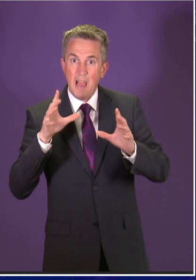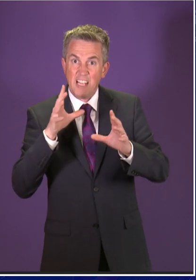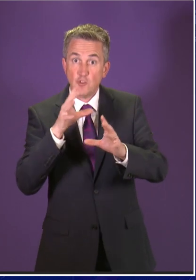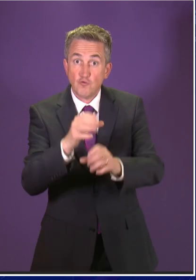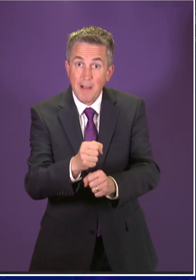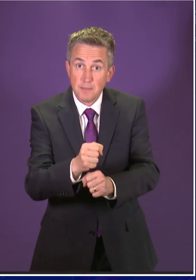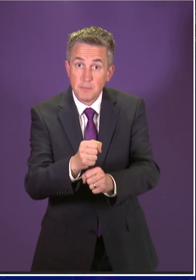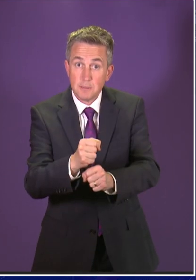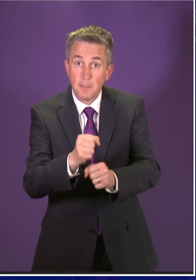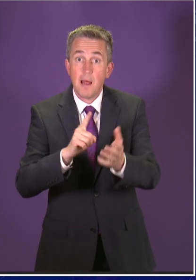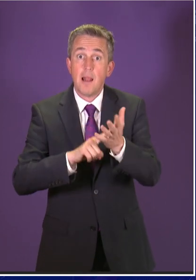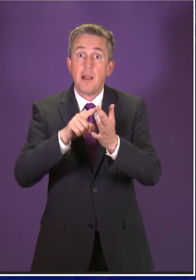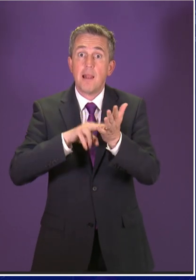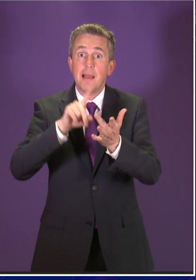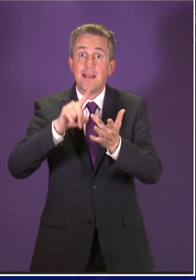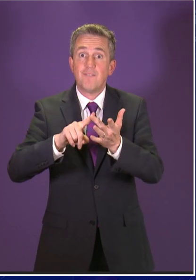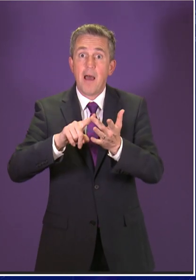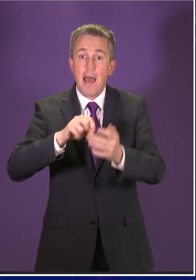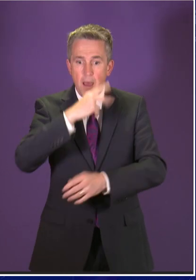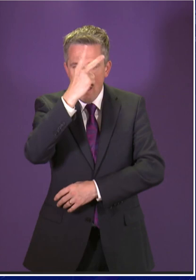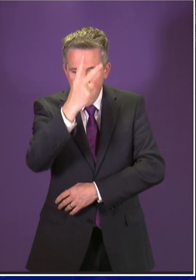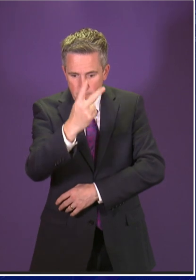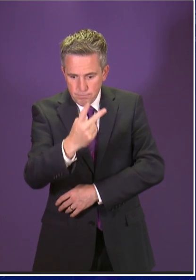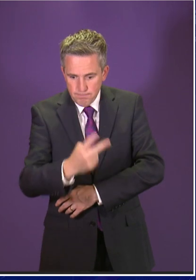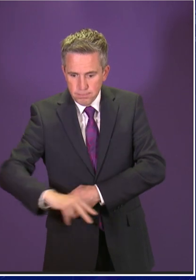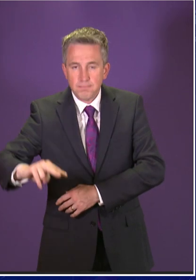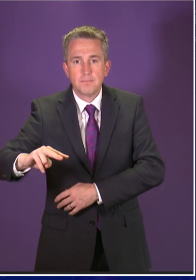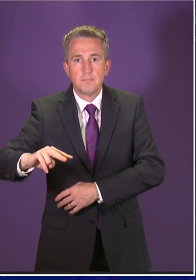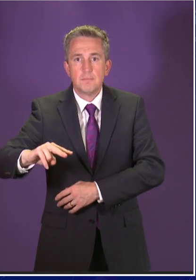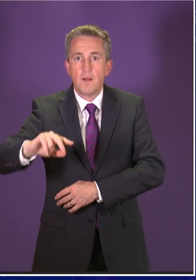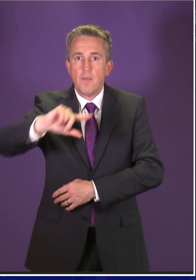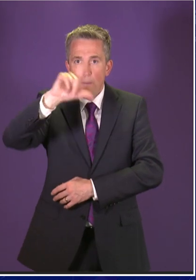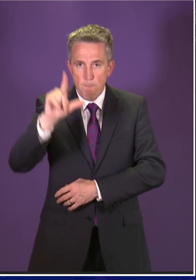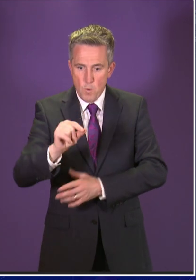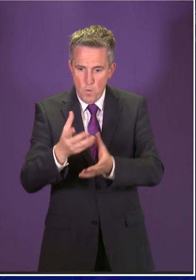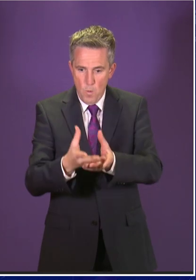it, Levi gradually dissolved in the water and the moon.